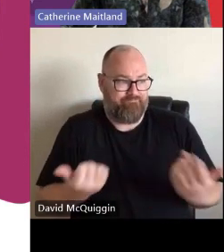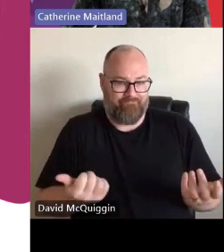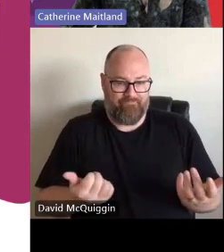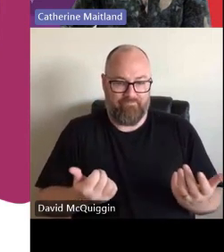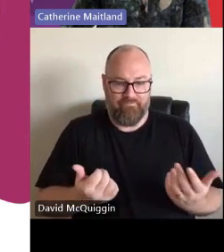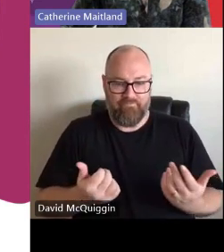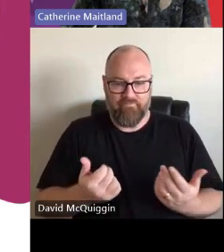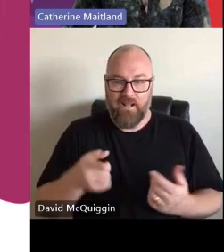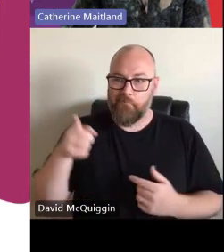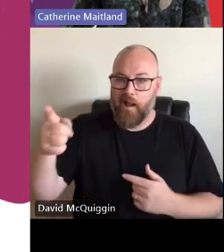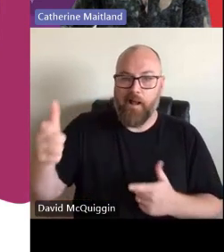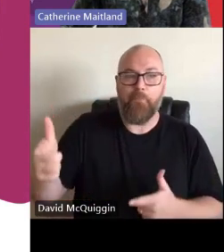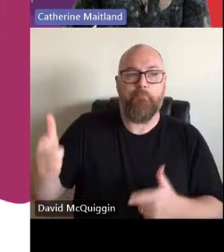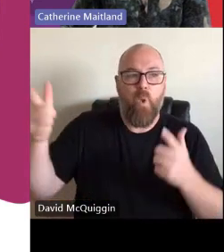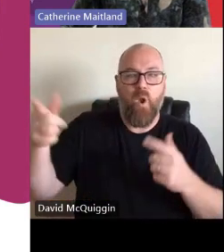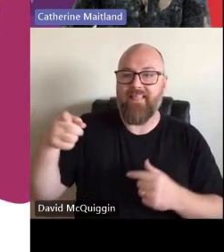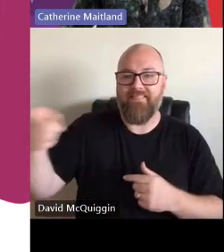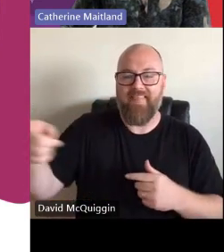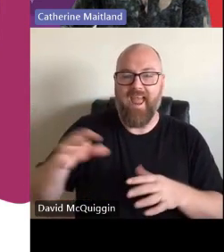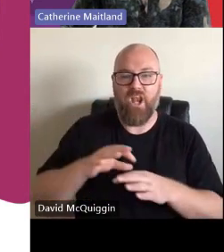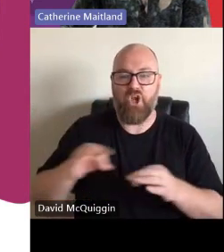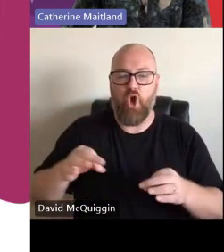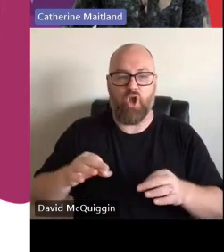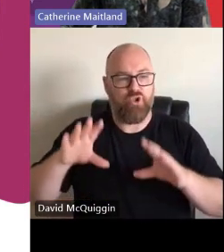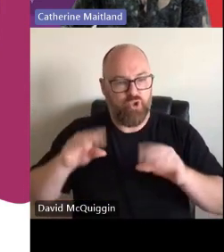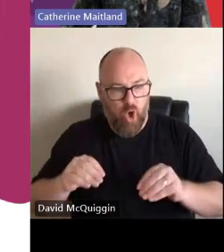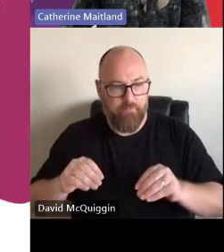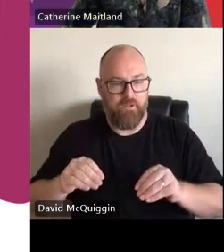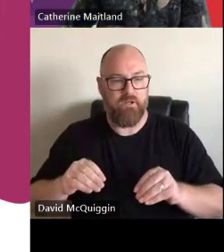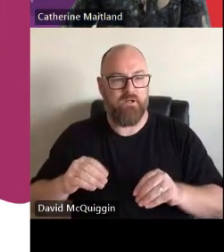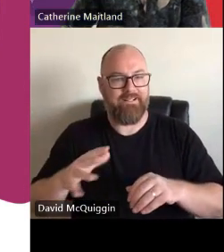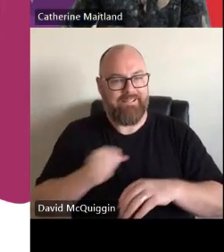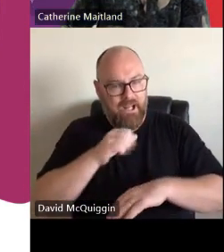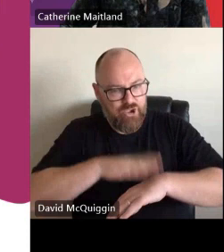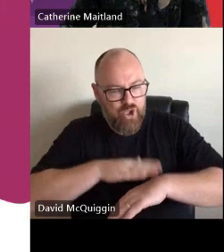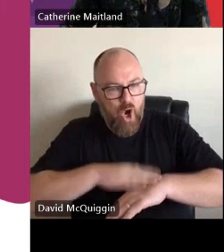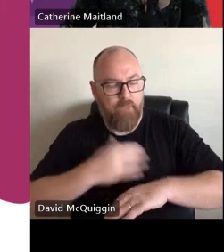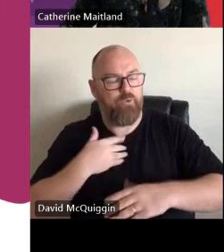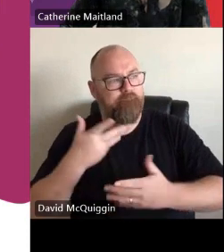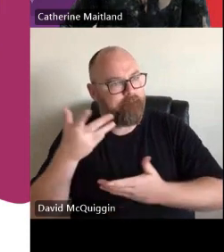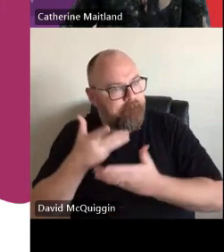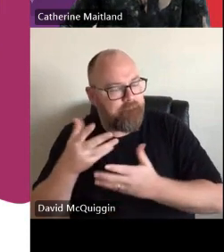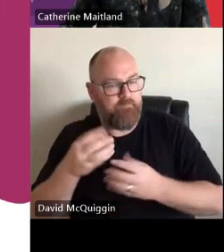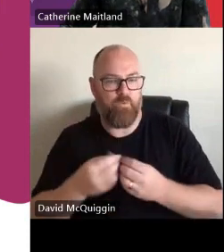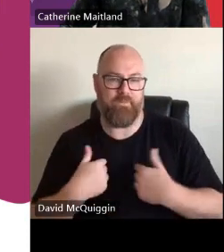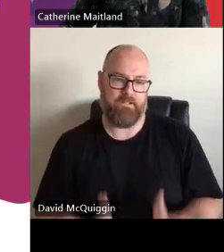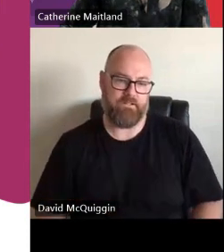my employer hasn't taken the time to understand and plan for.